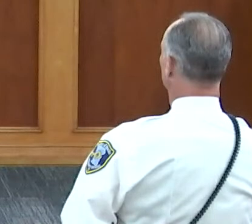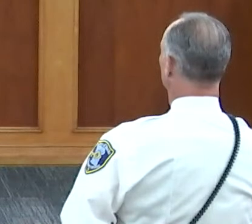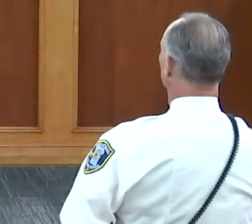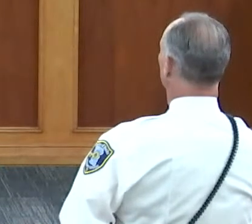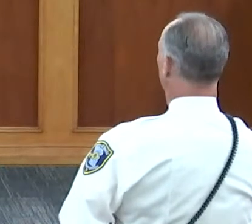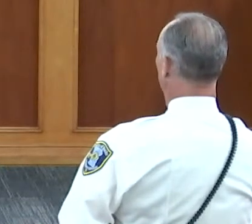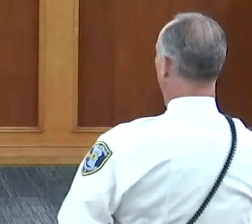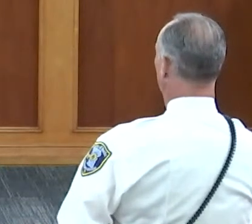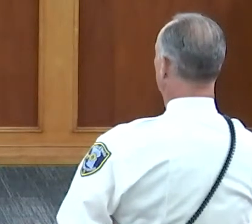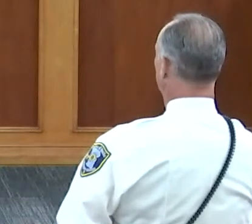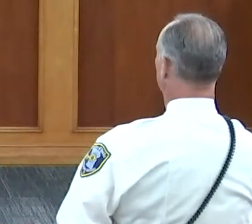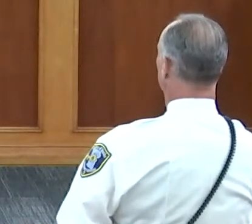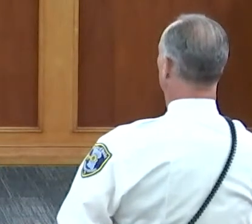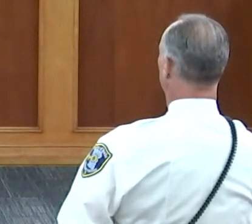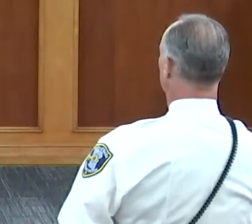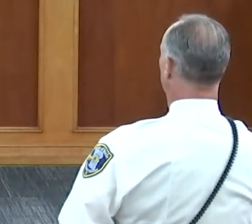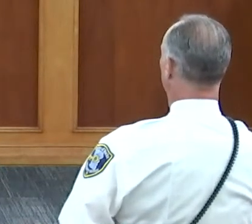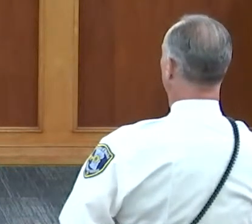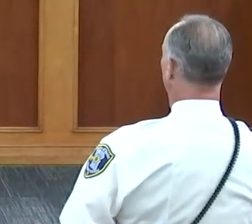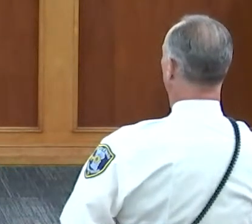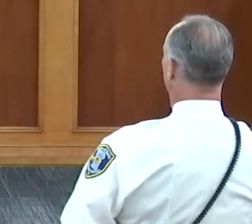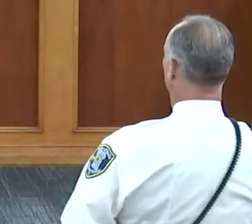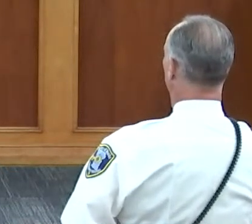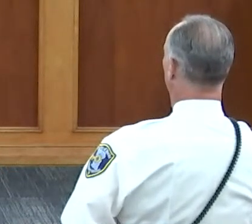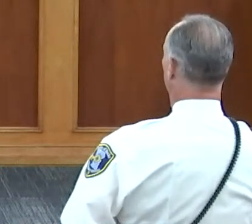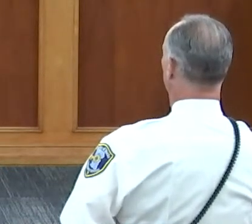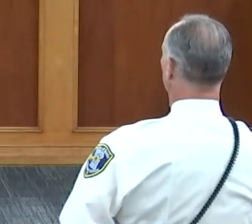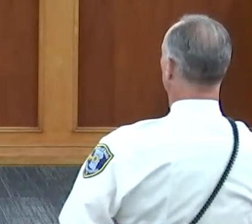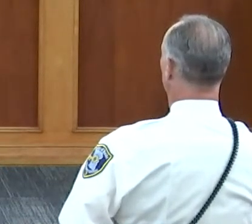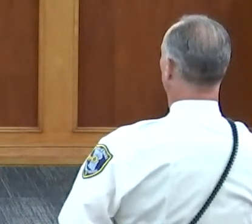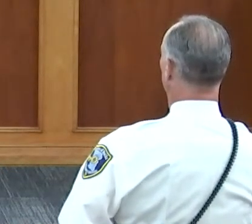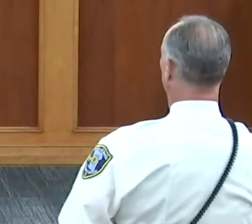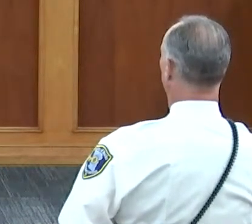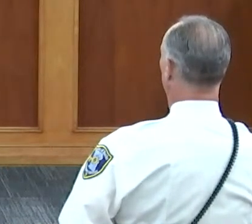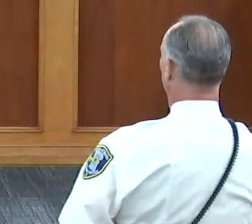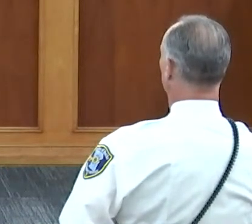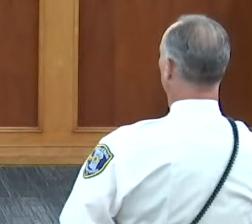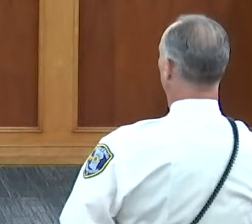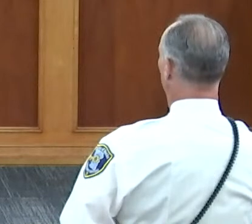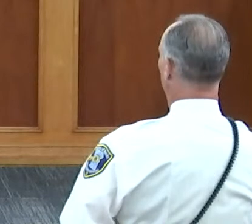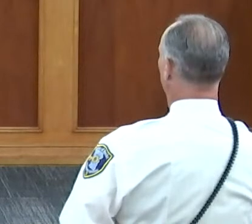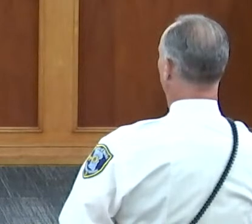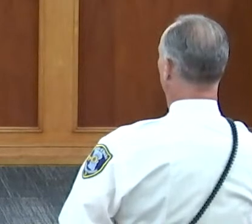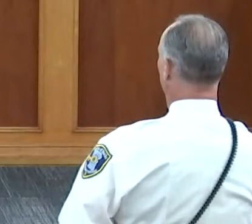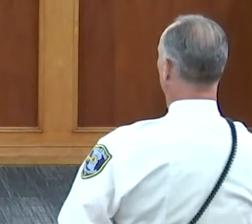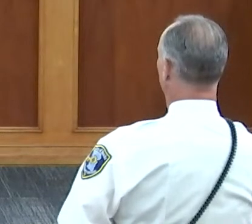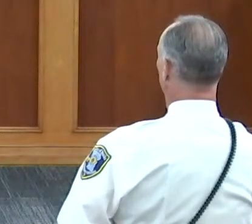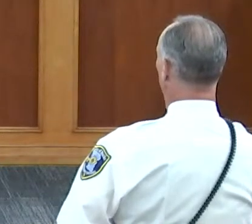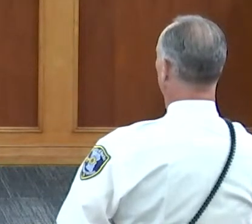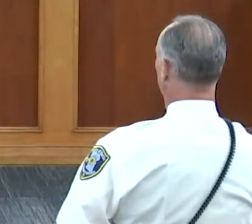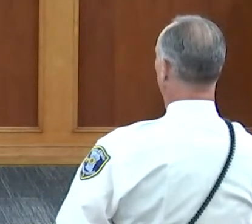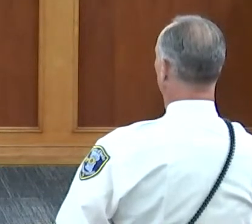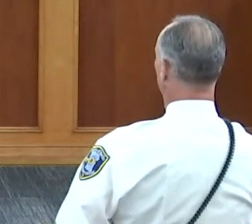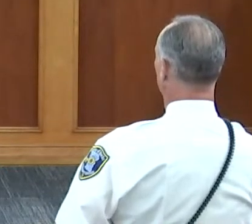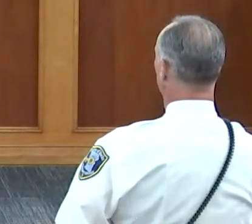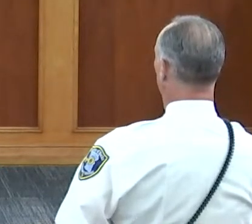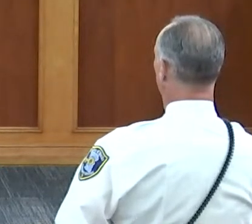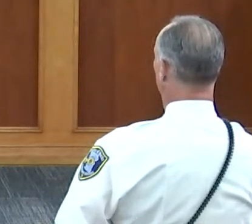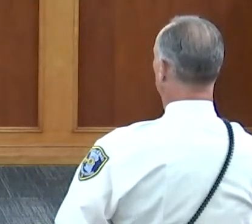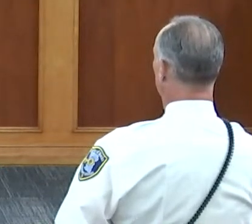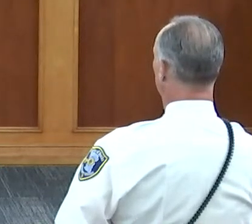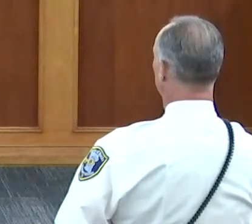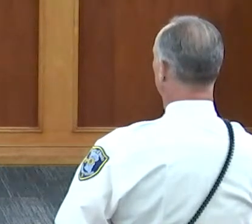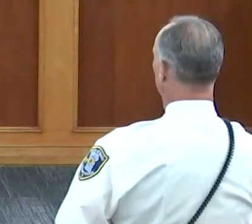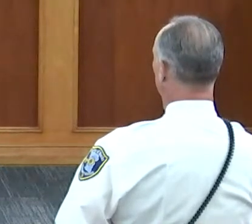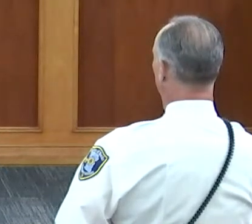Pledge allegiance to the flag of the United States of America and to the republic for which it stands, one nation,